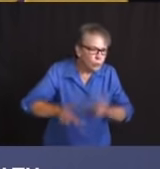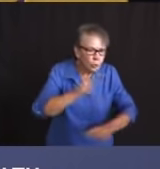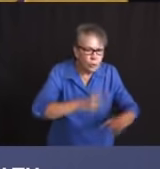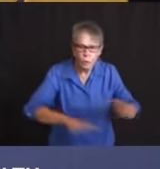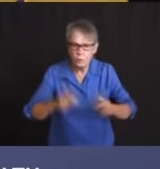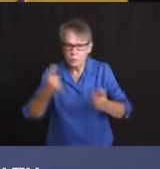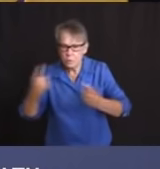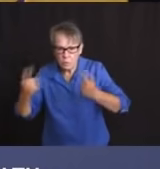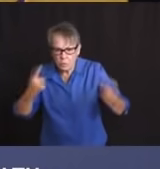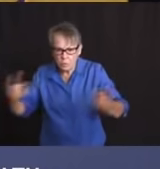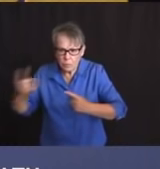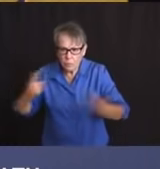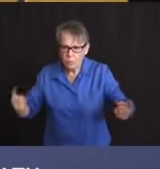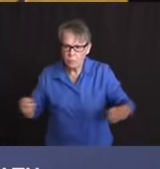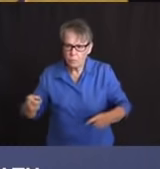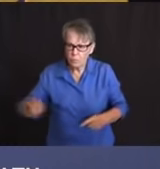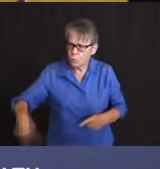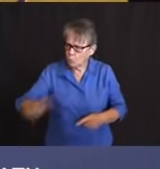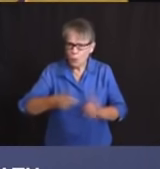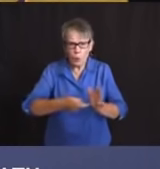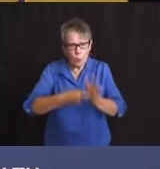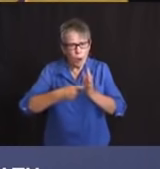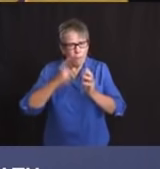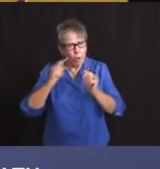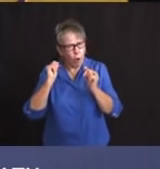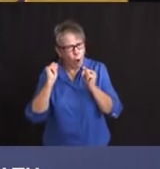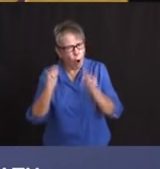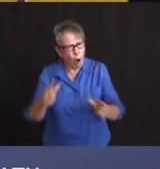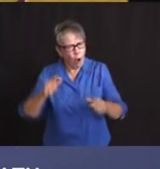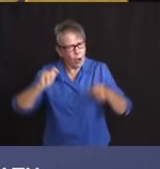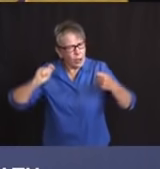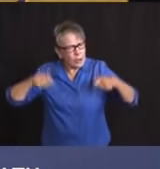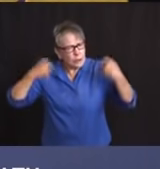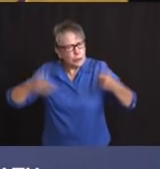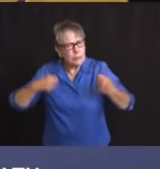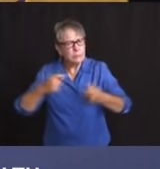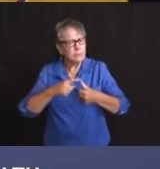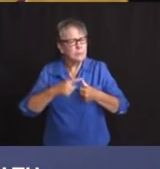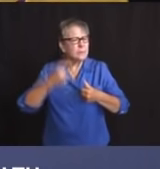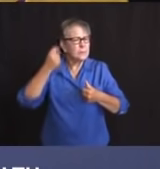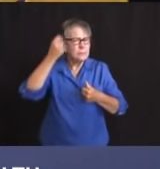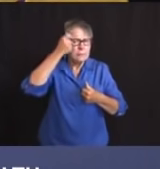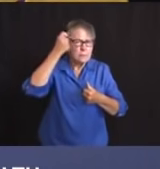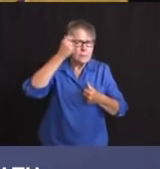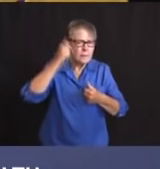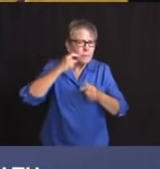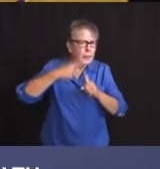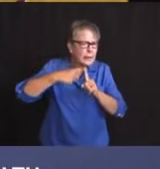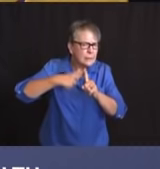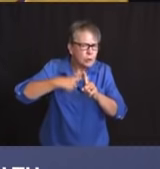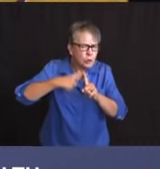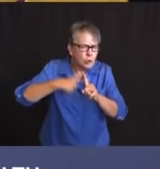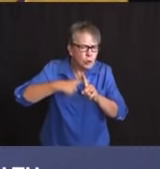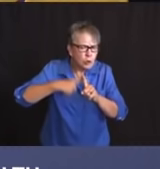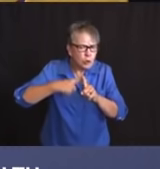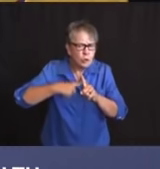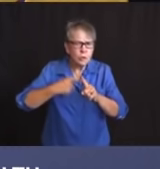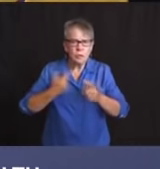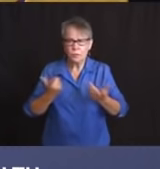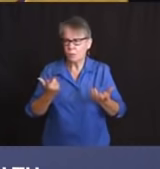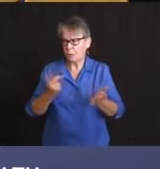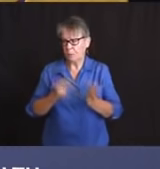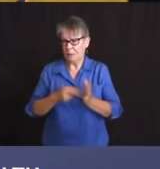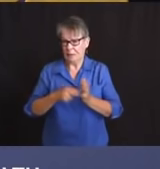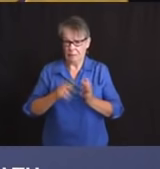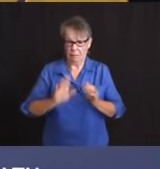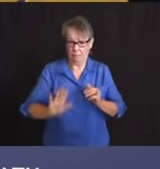personal responsibility, where somebody needs to, even if it's, yes, I took my temperature, I made an appointment, I'm going to go into the